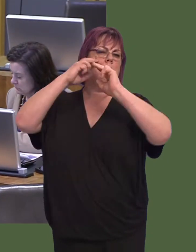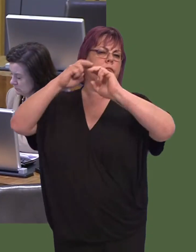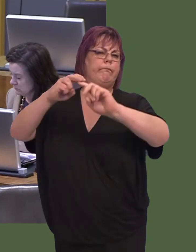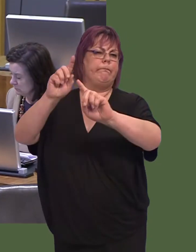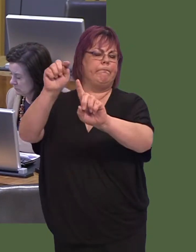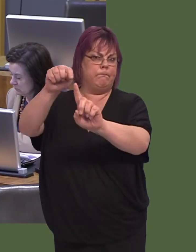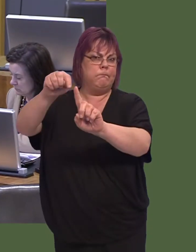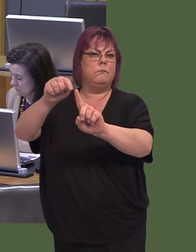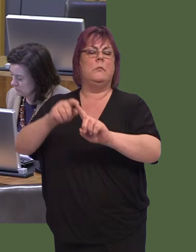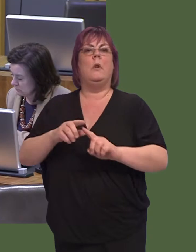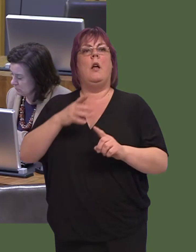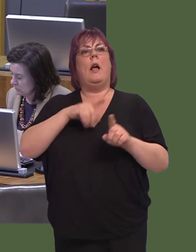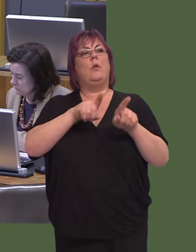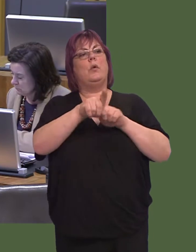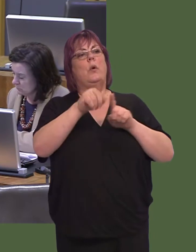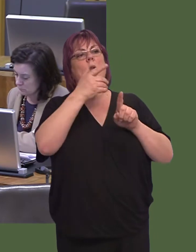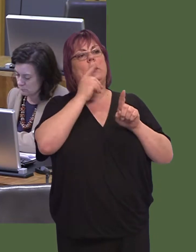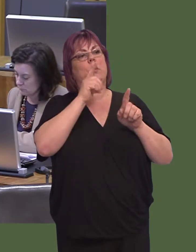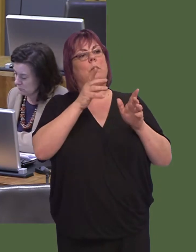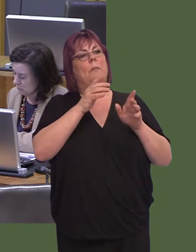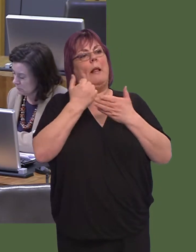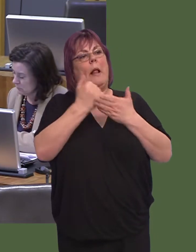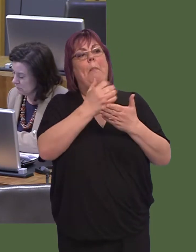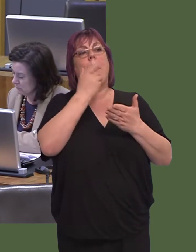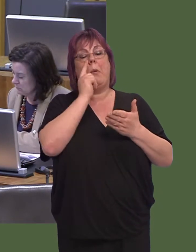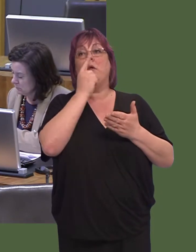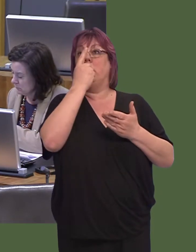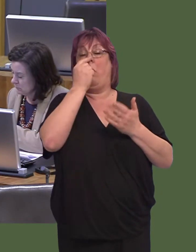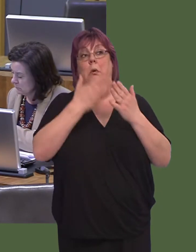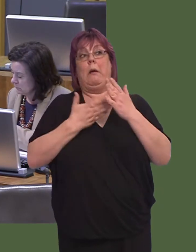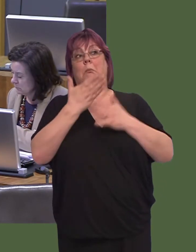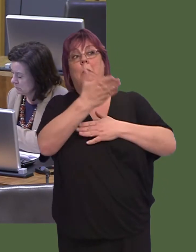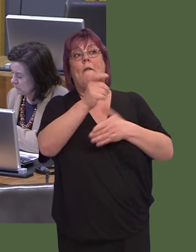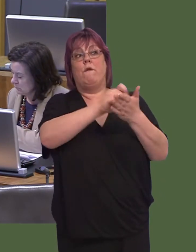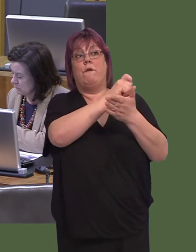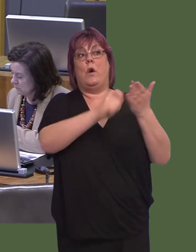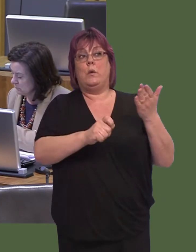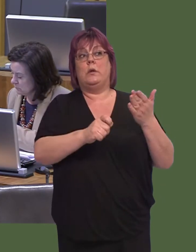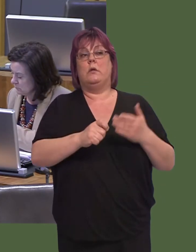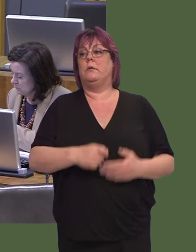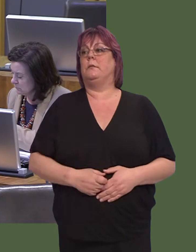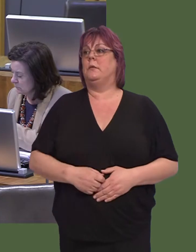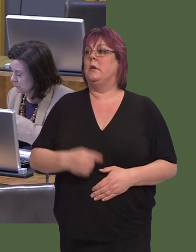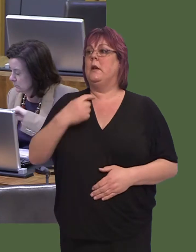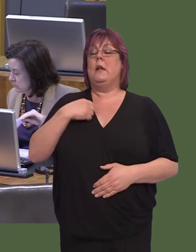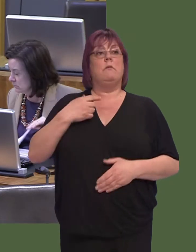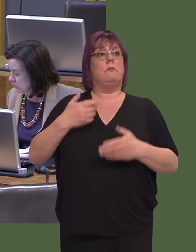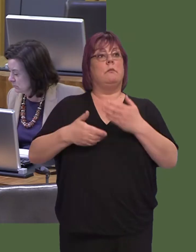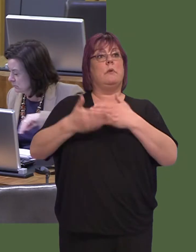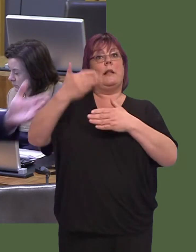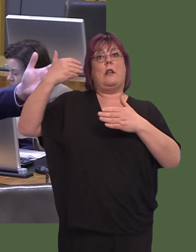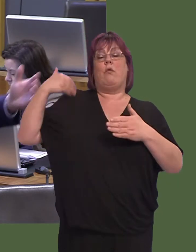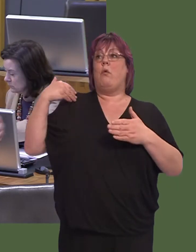voting as is reasonable, to give them as much chance as possible to vote. We have historically in this country voted on Thursday,